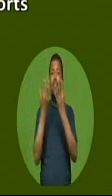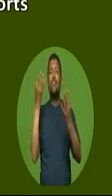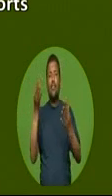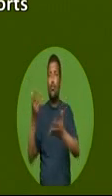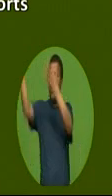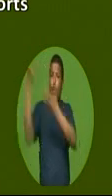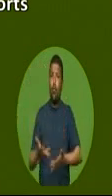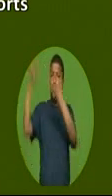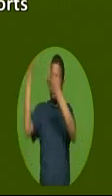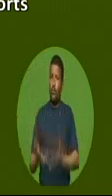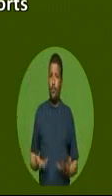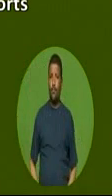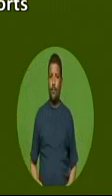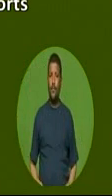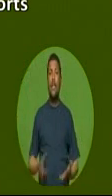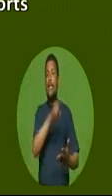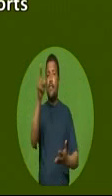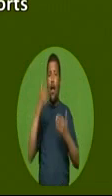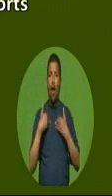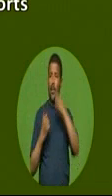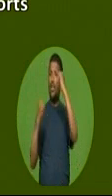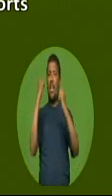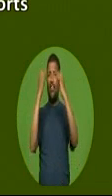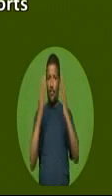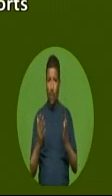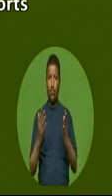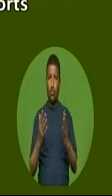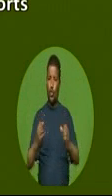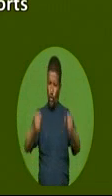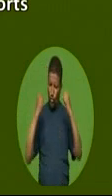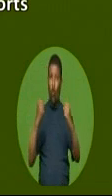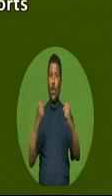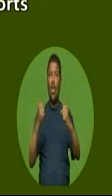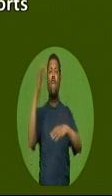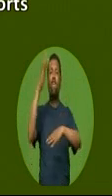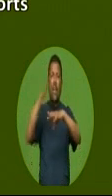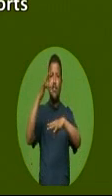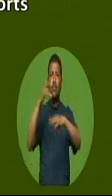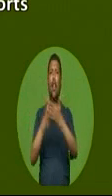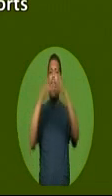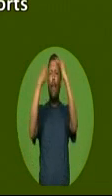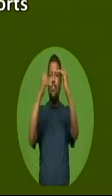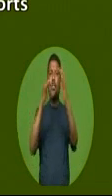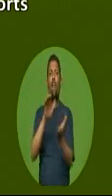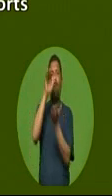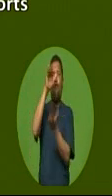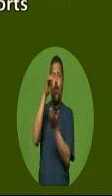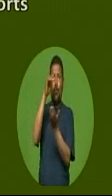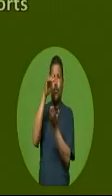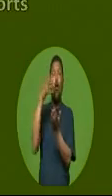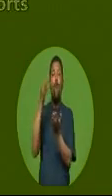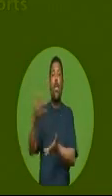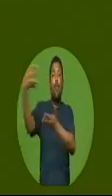be imported. They have relatively a strong effect in limiting volume of